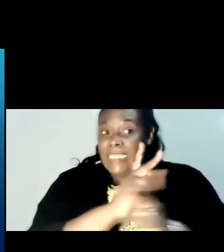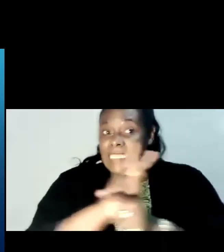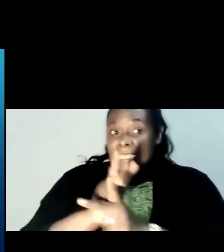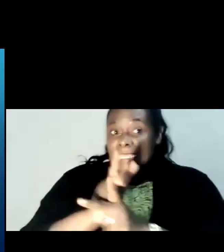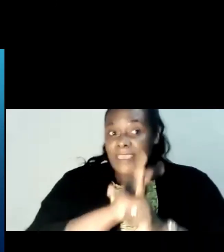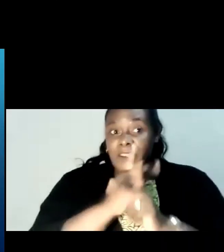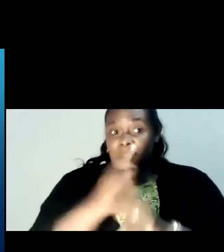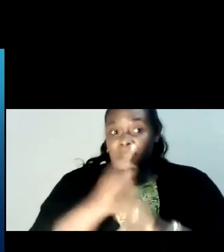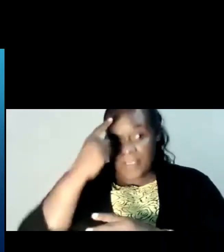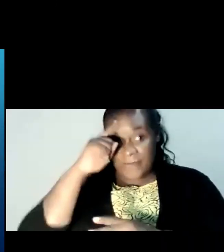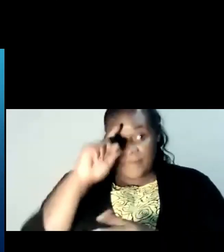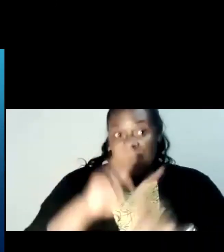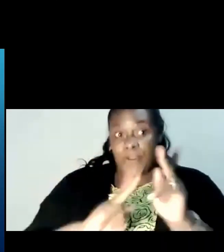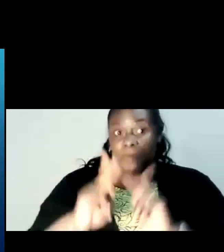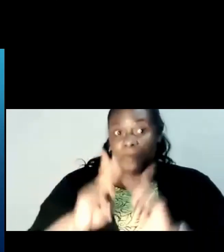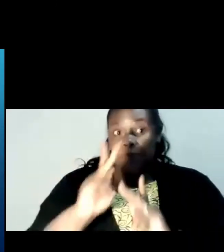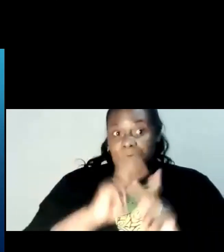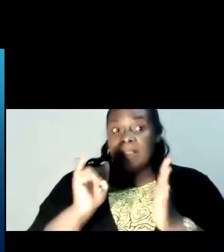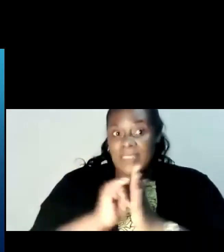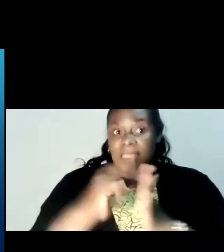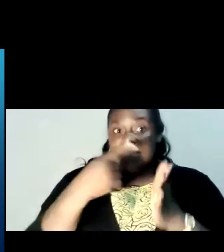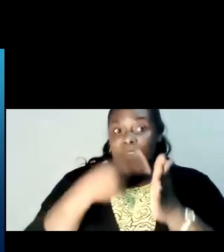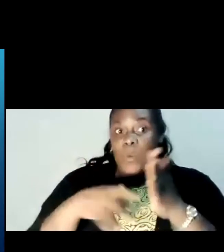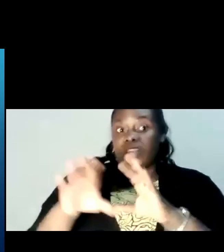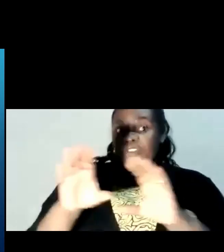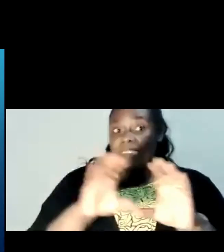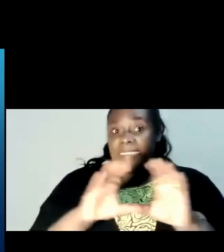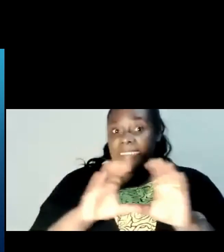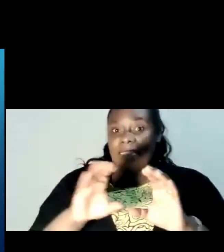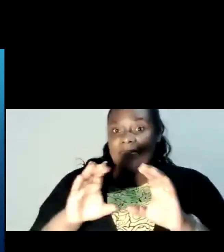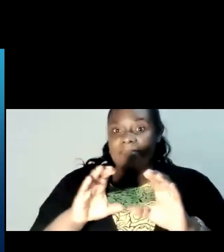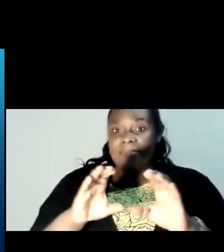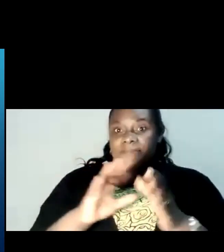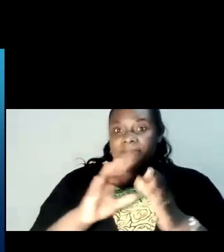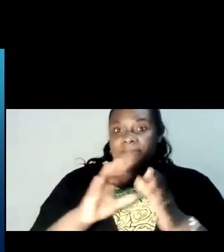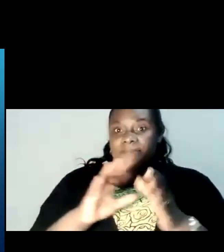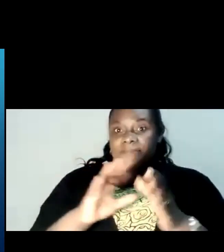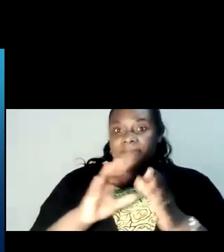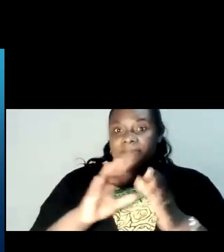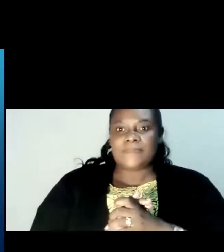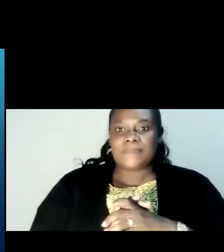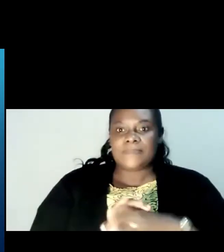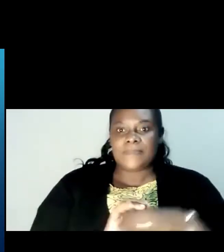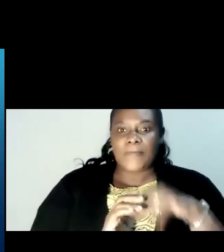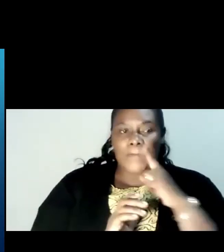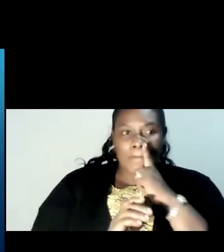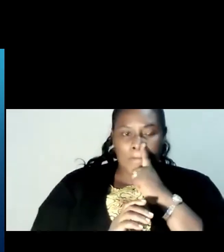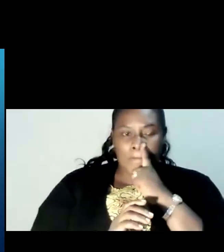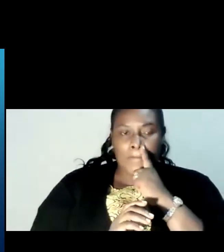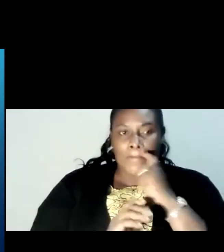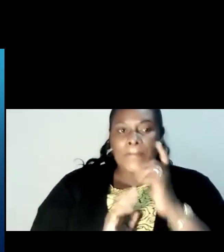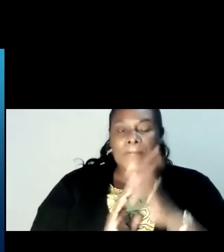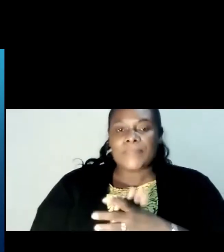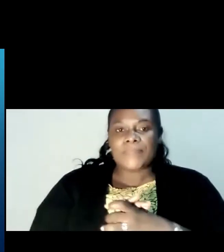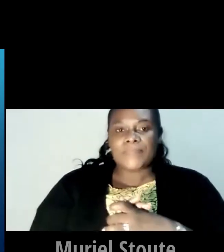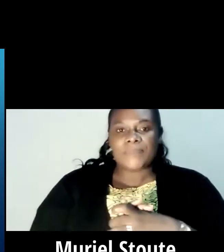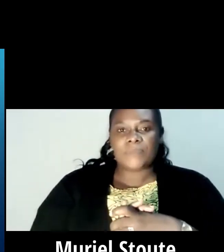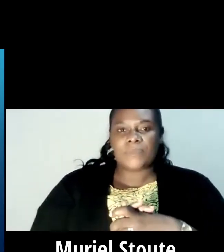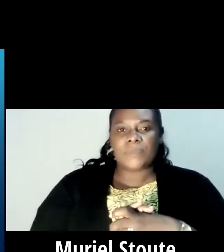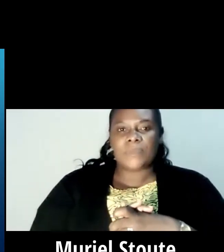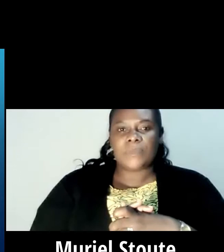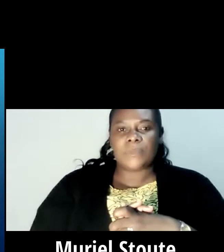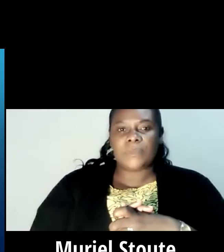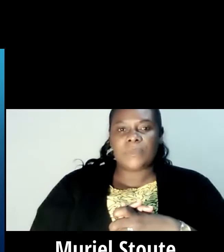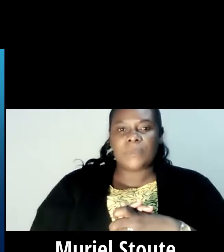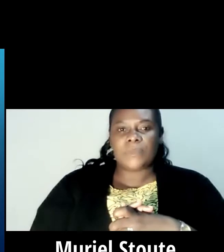that is her specialty, primary care doctor, with special interest